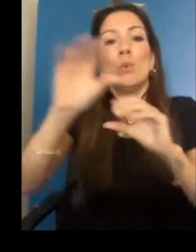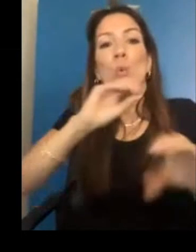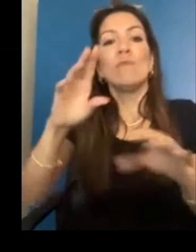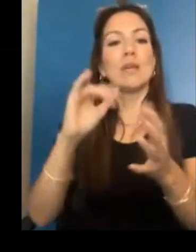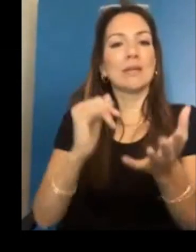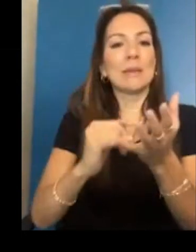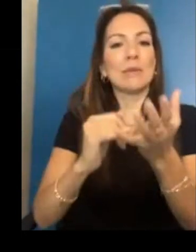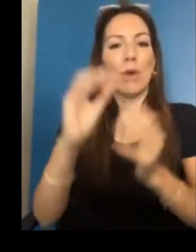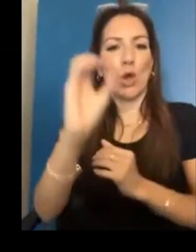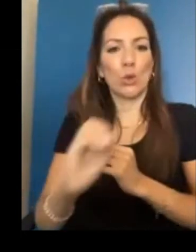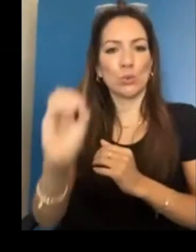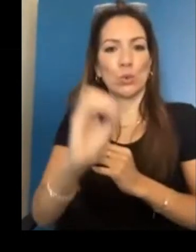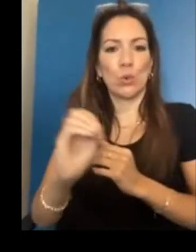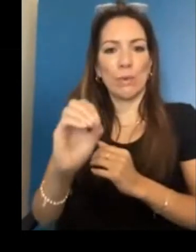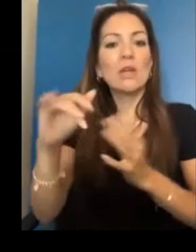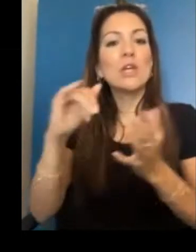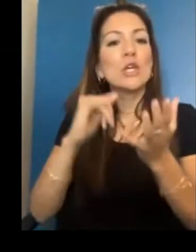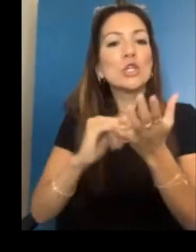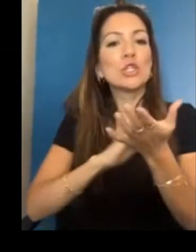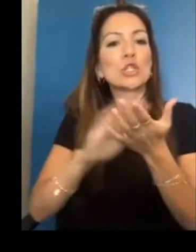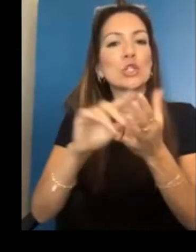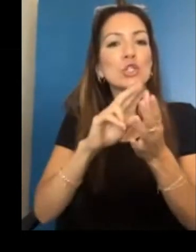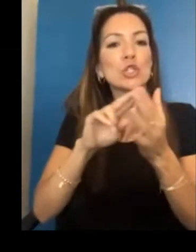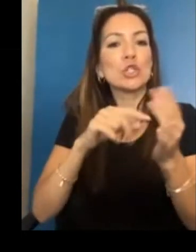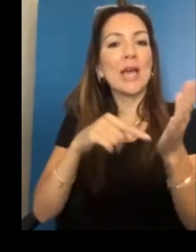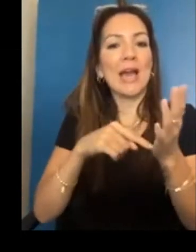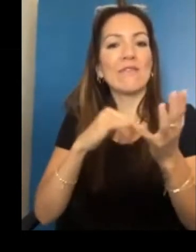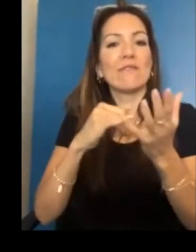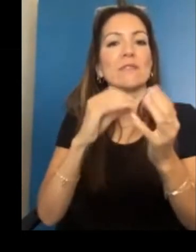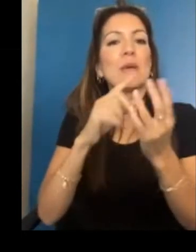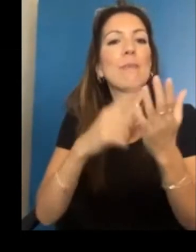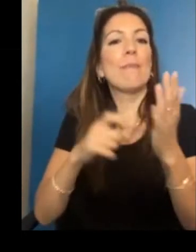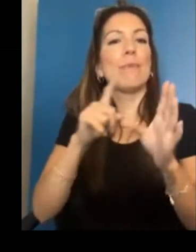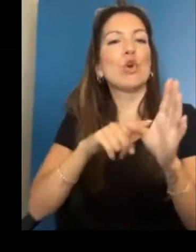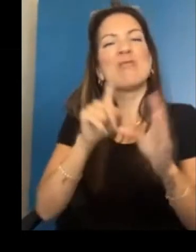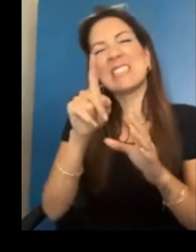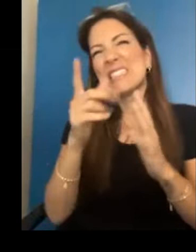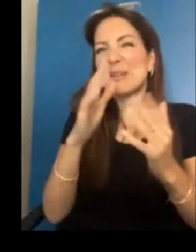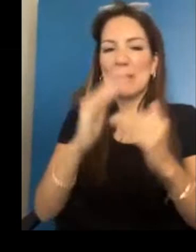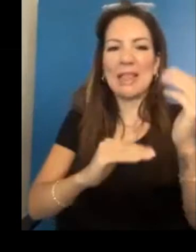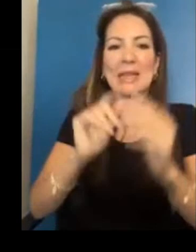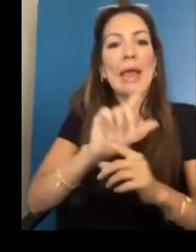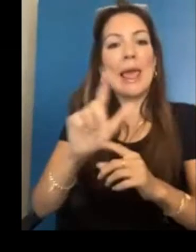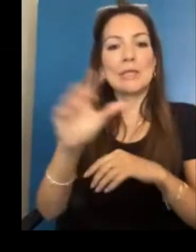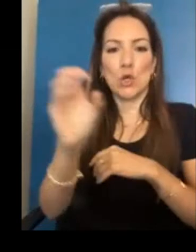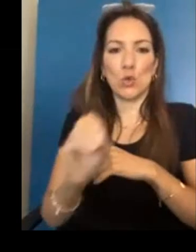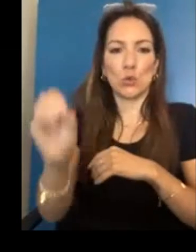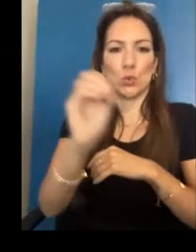October, and then Shaftesbury building we will look to late October when we move into there. Next slide, please.